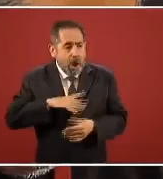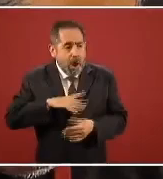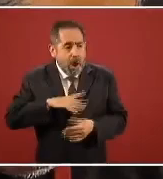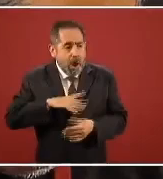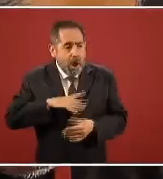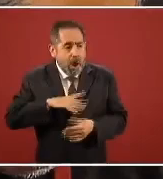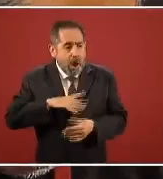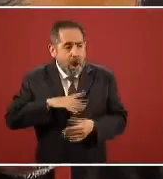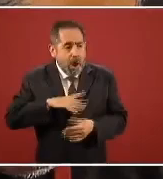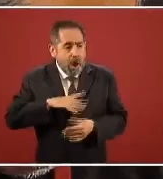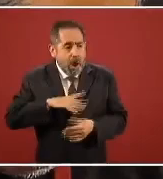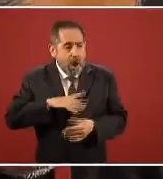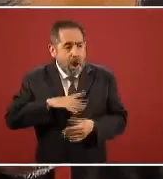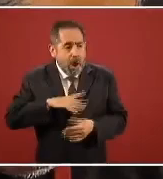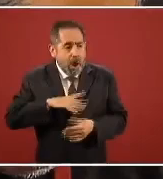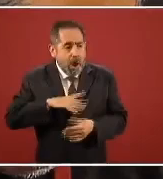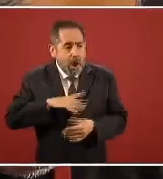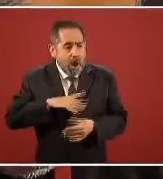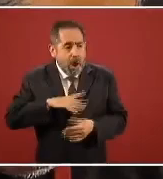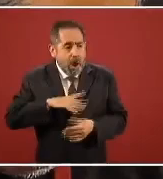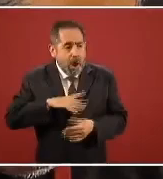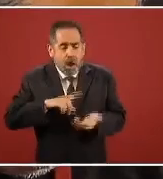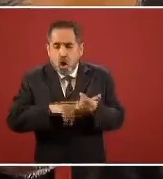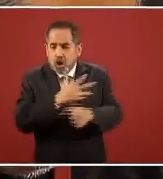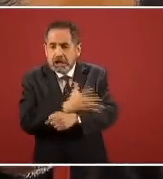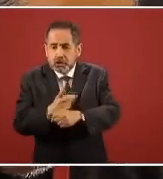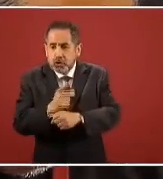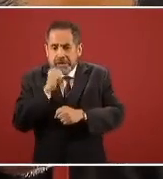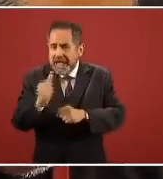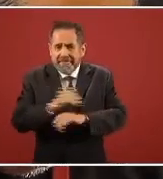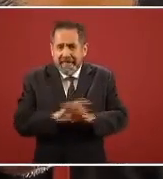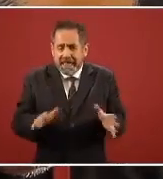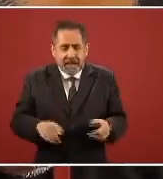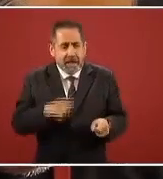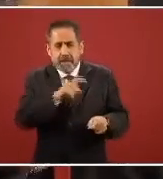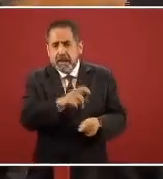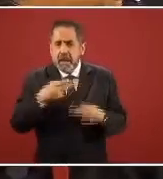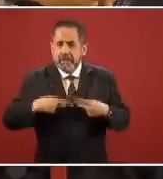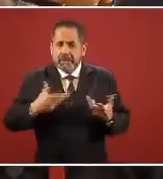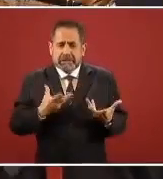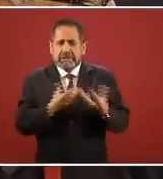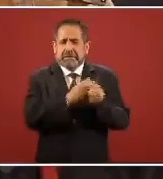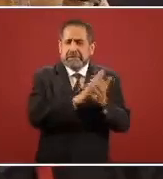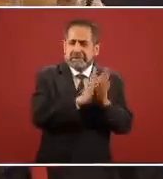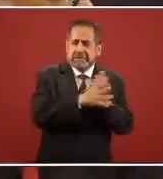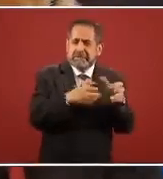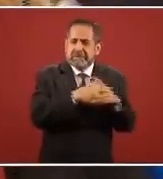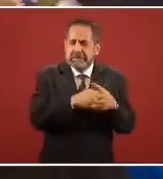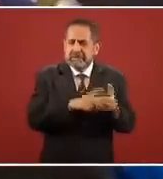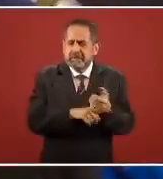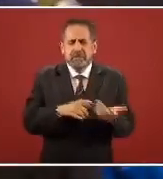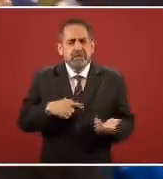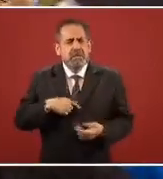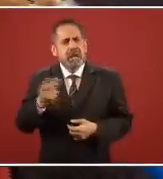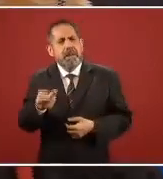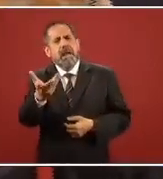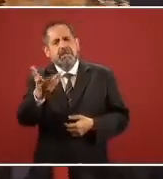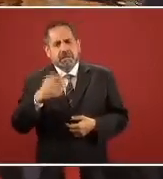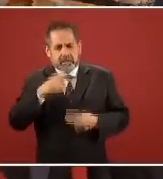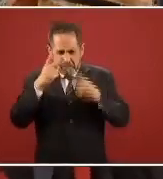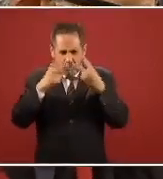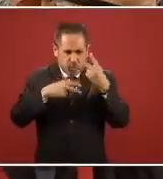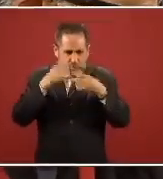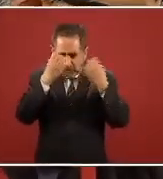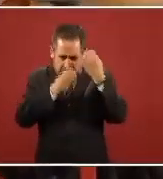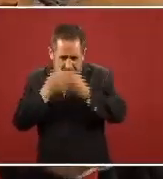that first prerequisite, which is honesty. Muchos de esas personas Many que of están these ahí. People that Entonces, are there. ¿Qué va a hacer usted si va so a hacer what una are you revisión? Going